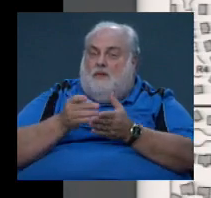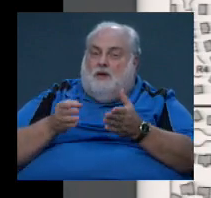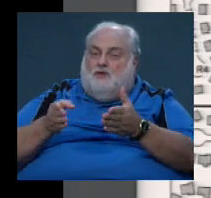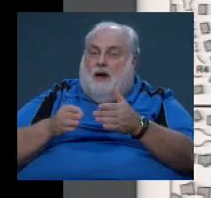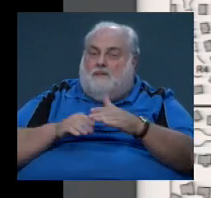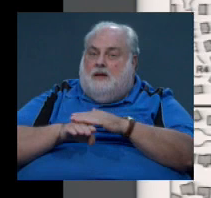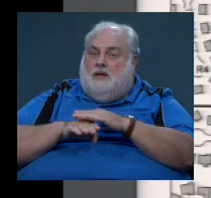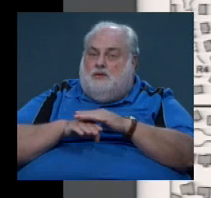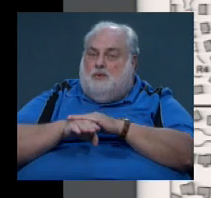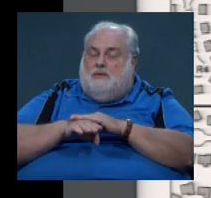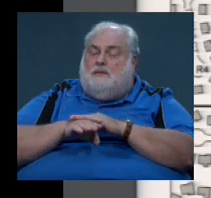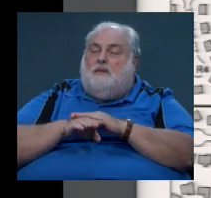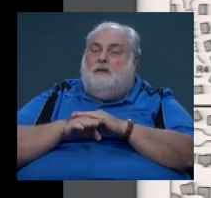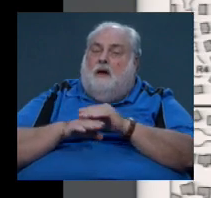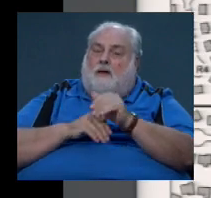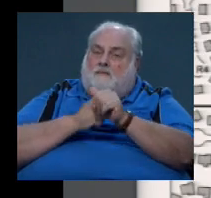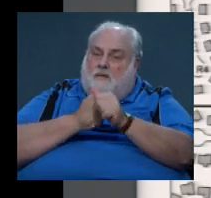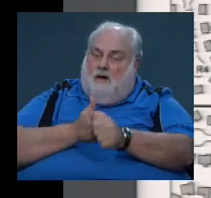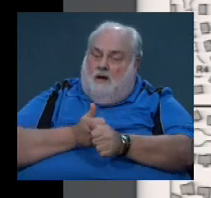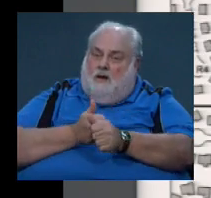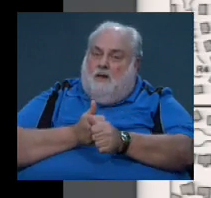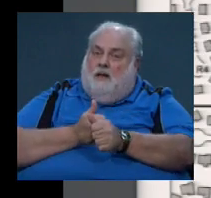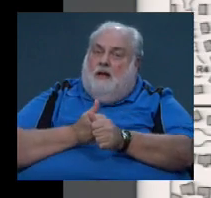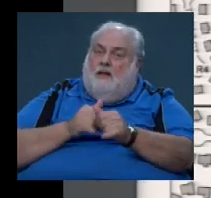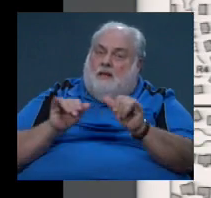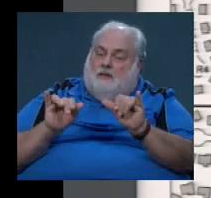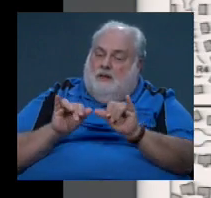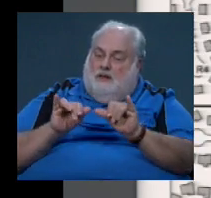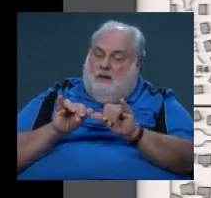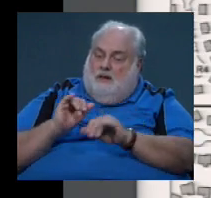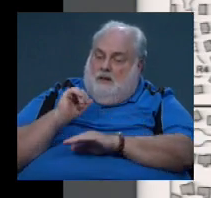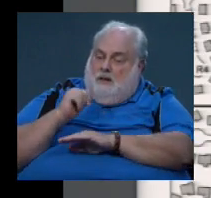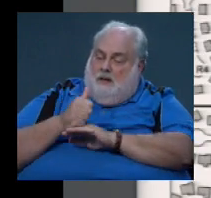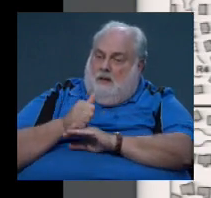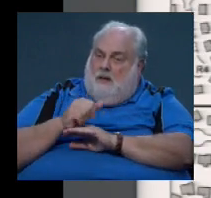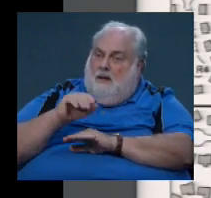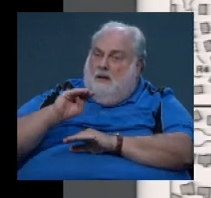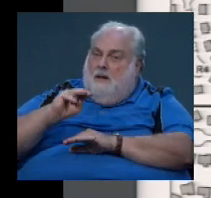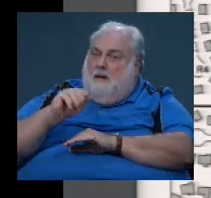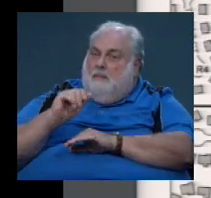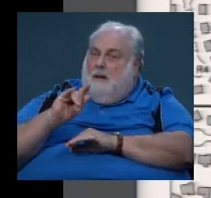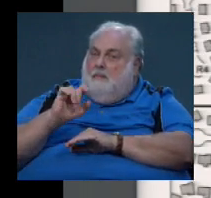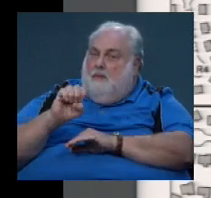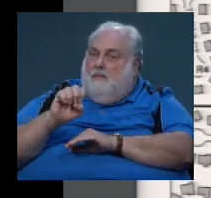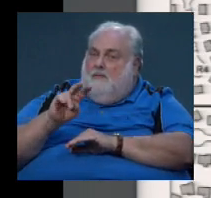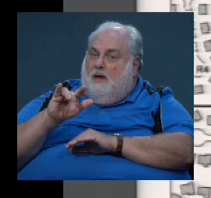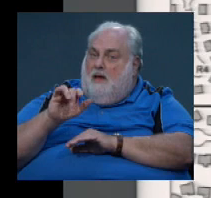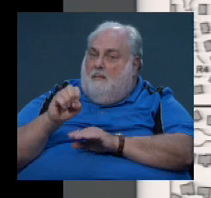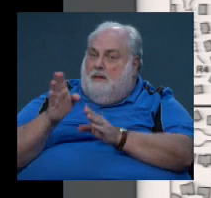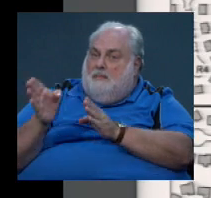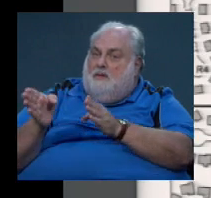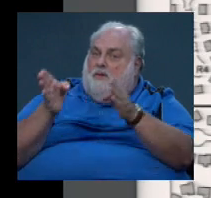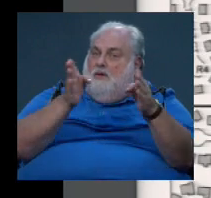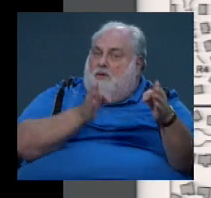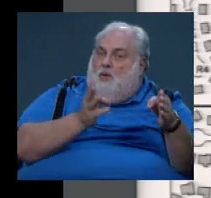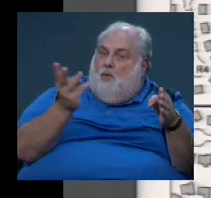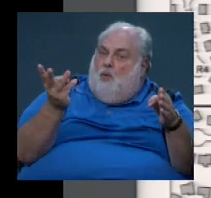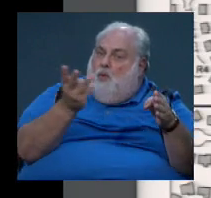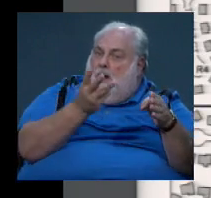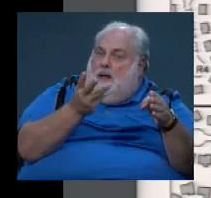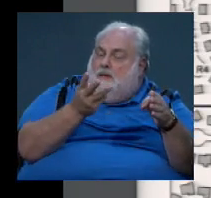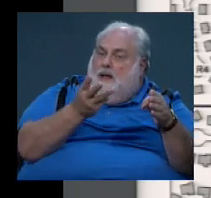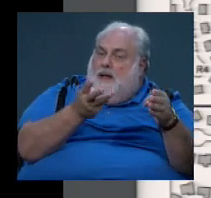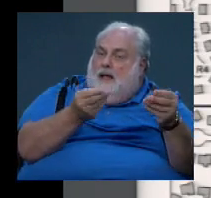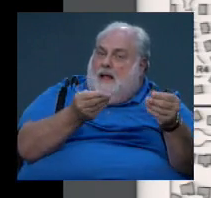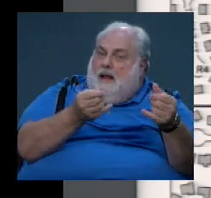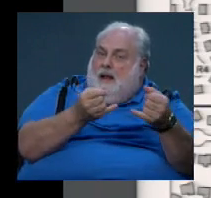spacing variance subject to the following conditions. The driveway location along the Megawell cutoff frontage must be moved to the west property line. The